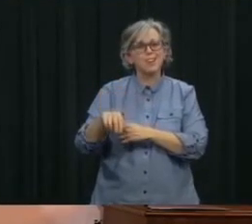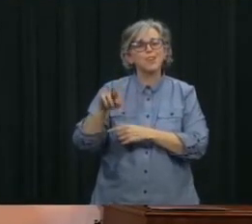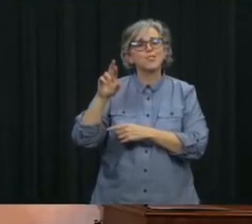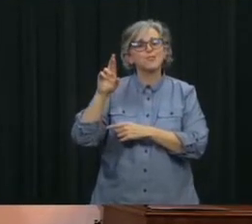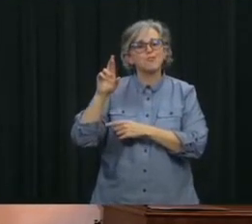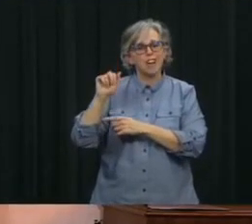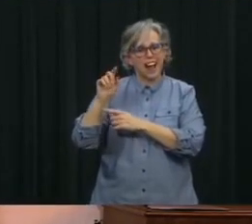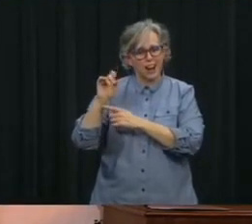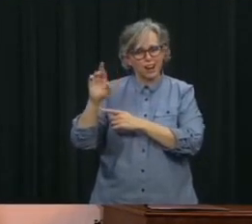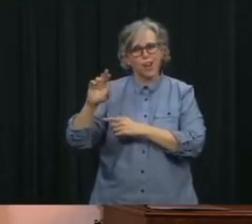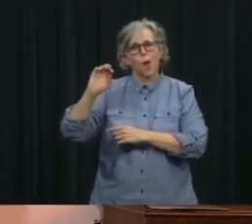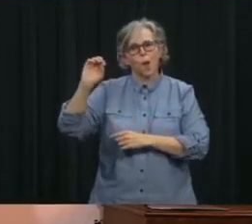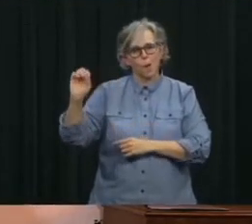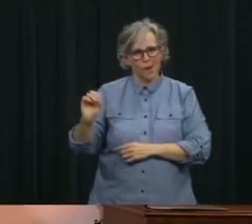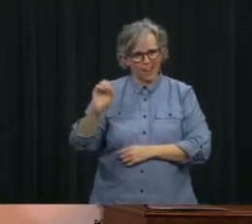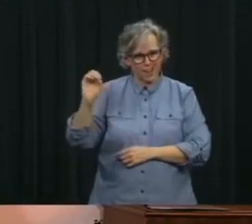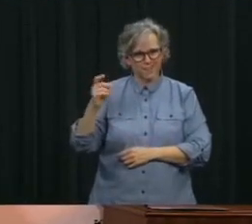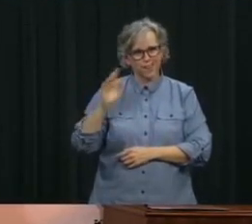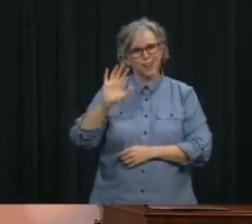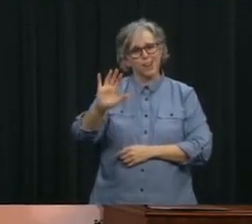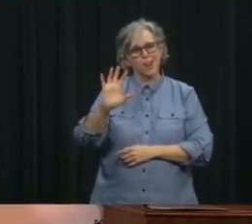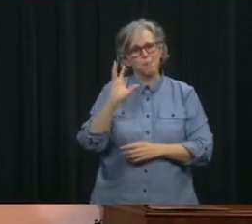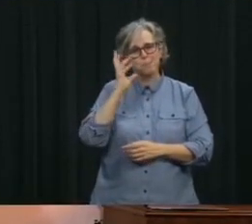the beautiful flag.